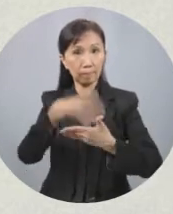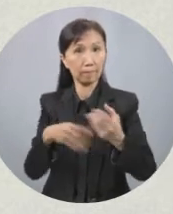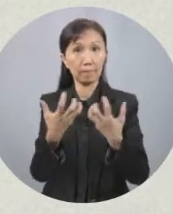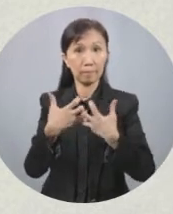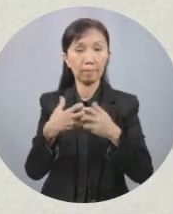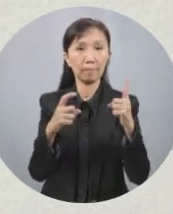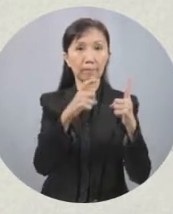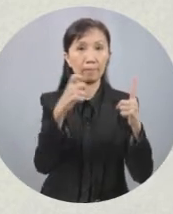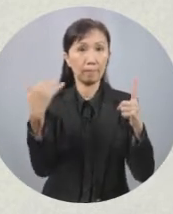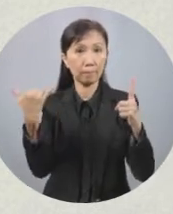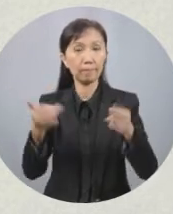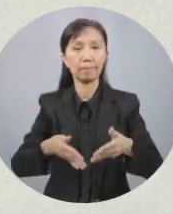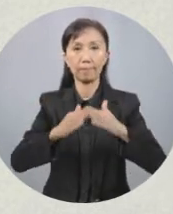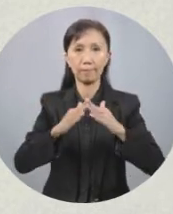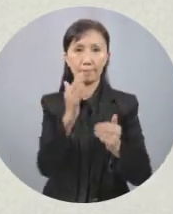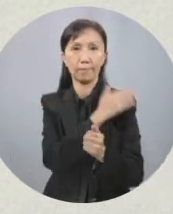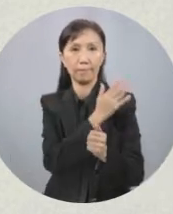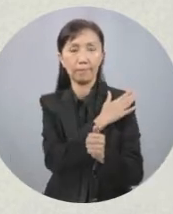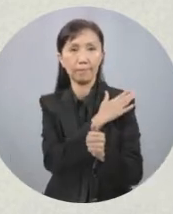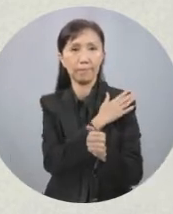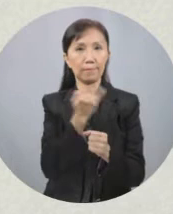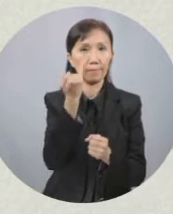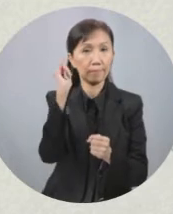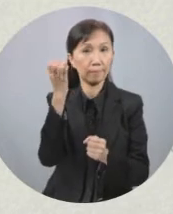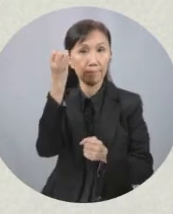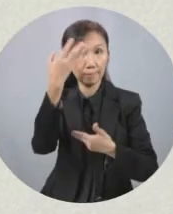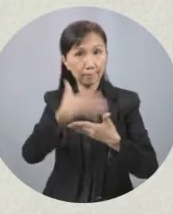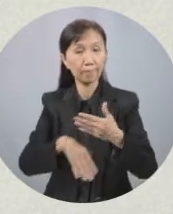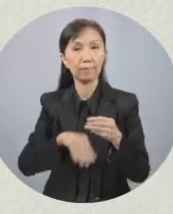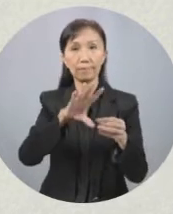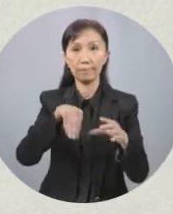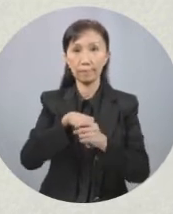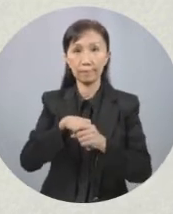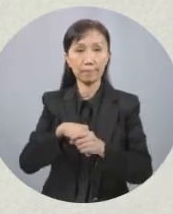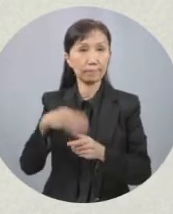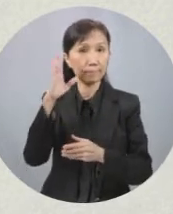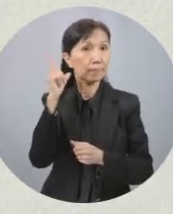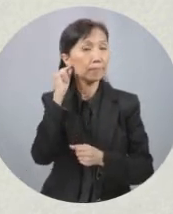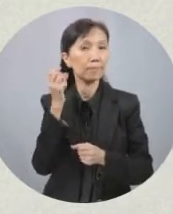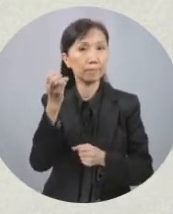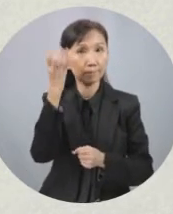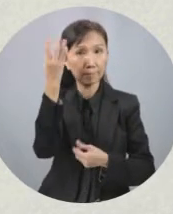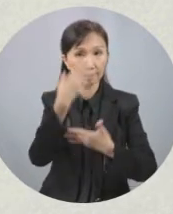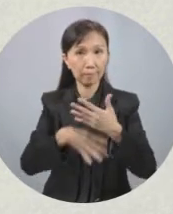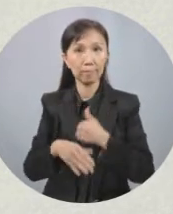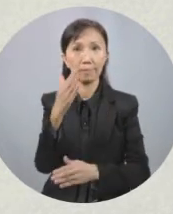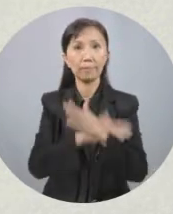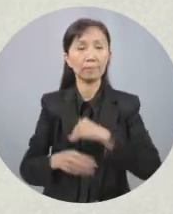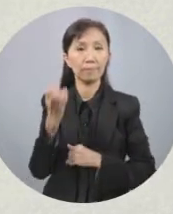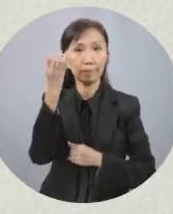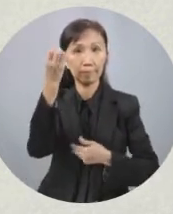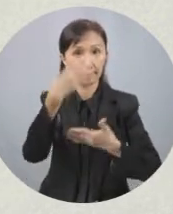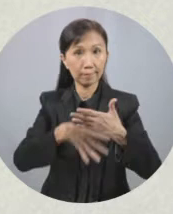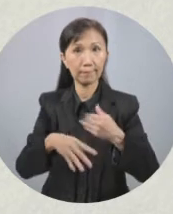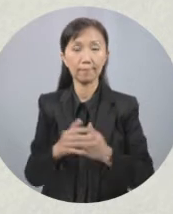1996. It is tasked with enforcing Hong Kong's Anti-discrimination Ordinances, which include the Sex Discrimination Ordinance, the